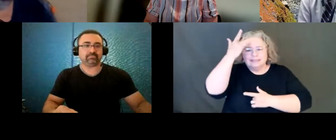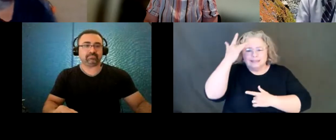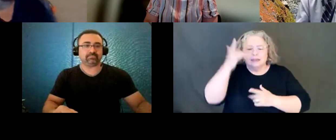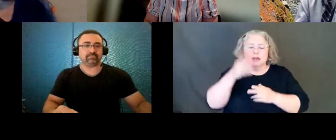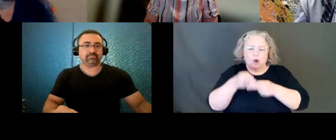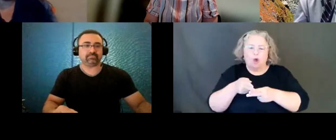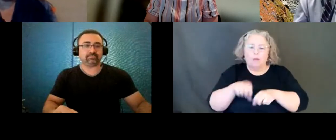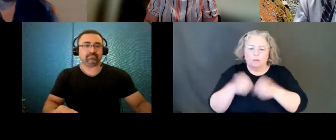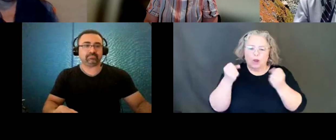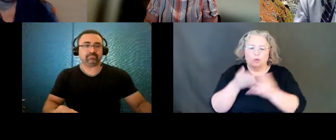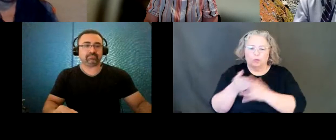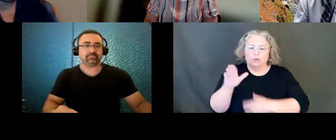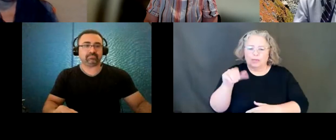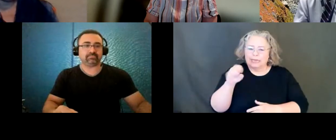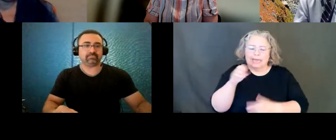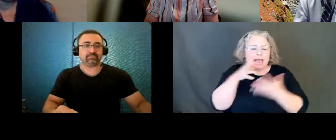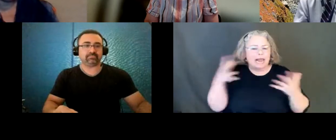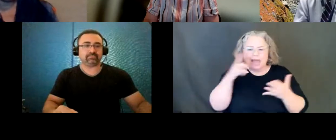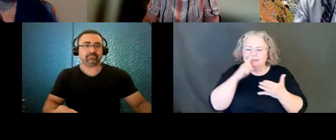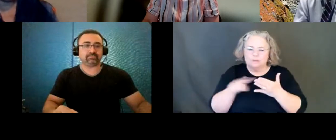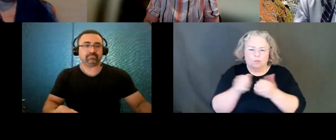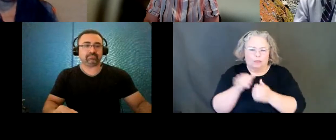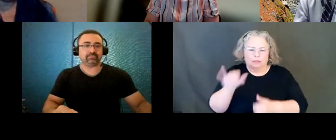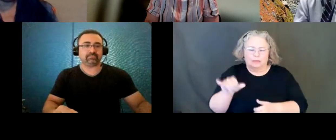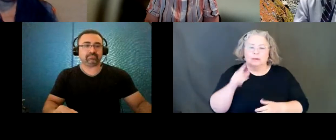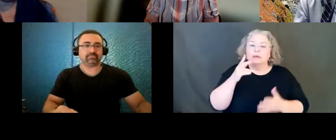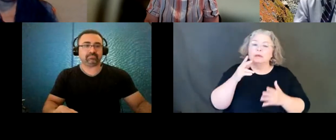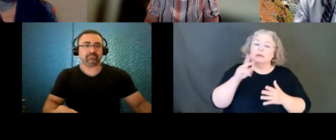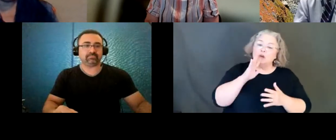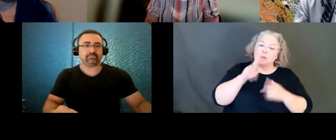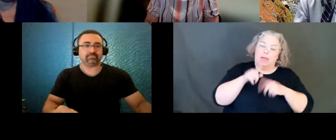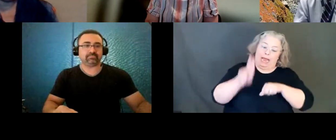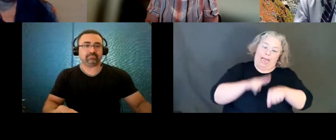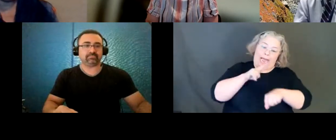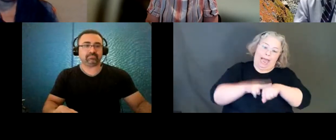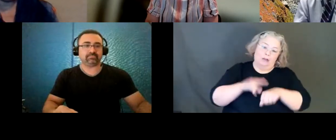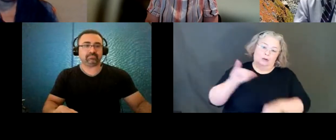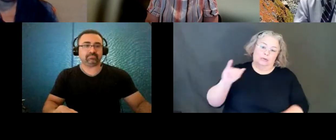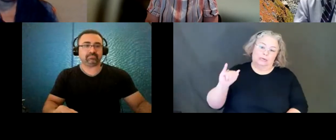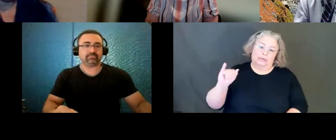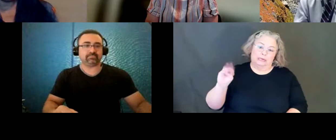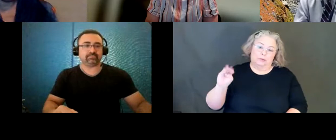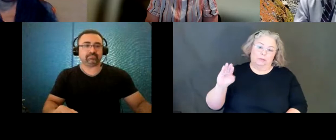folks. Please address natural immunity in regards to why it's not being treated the same